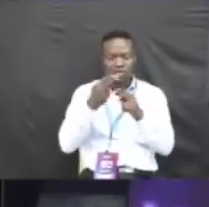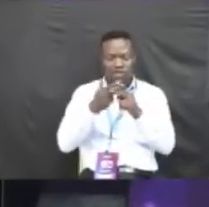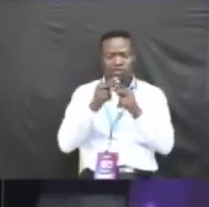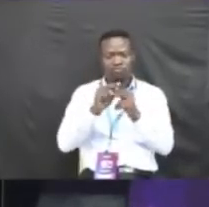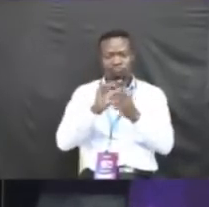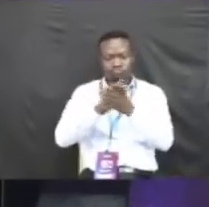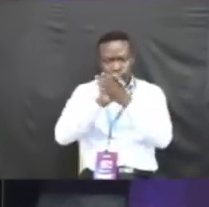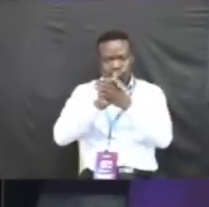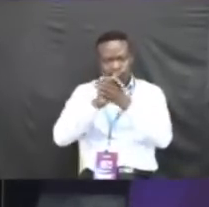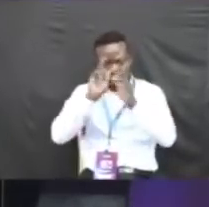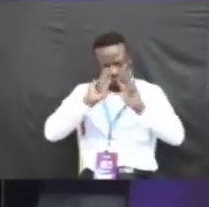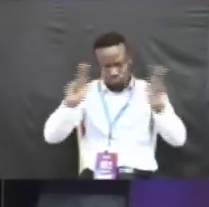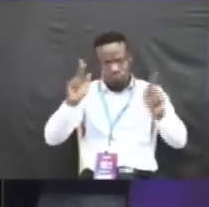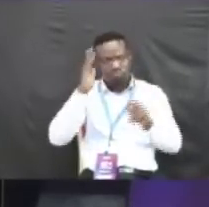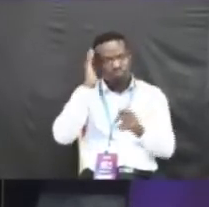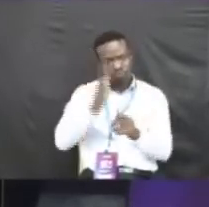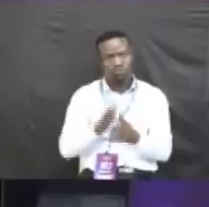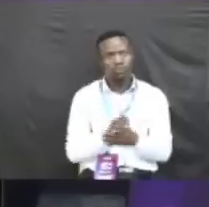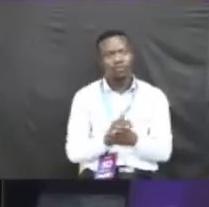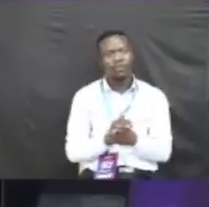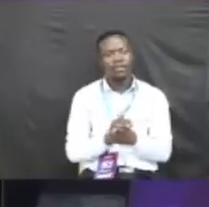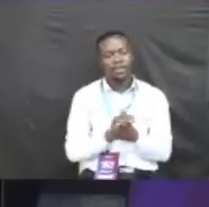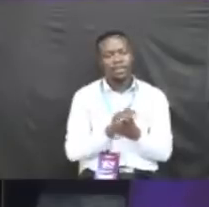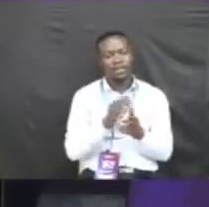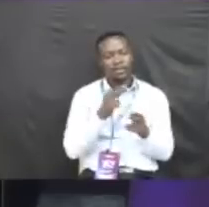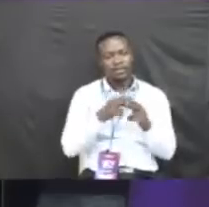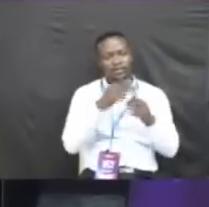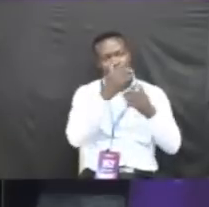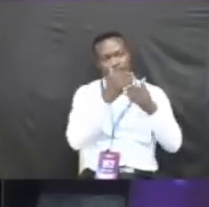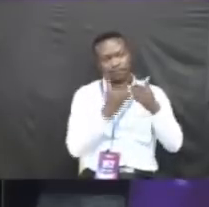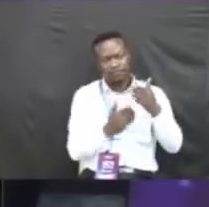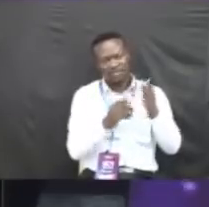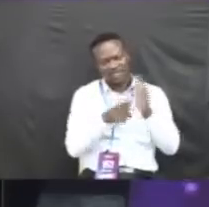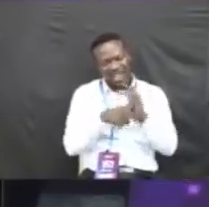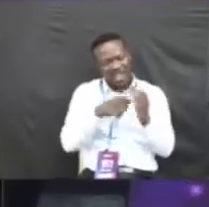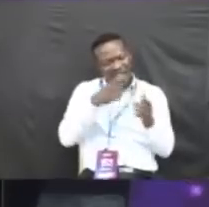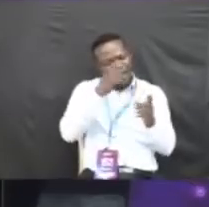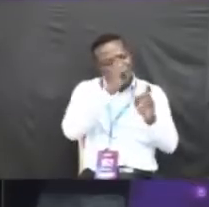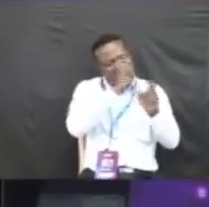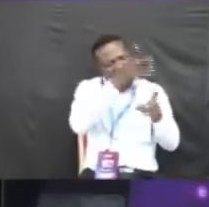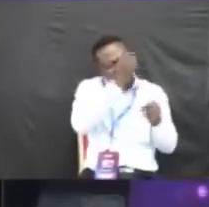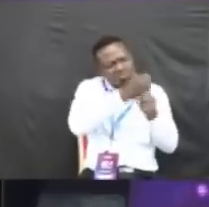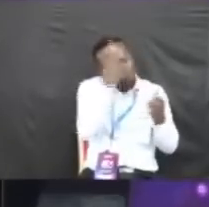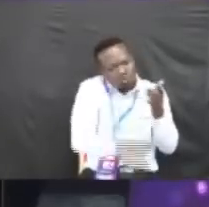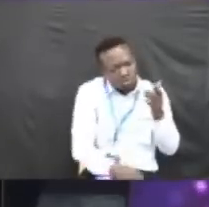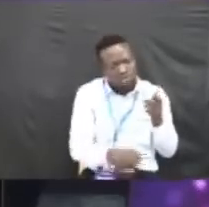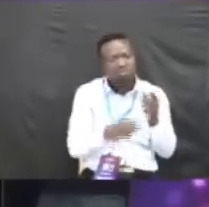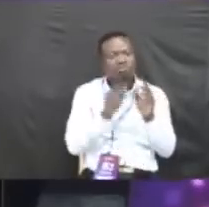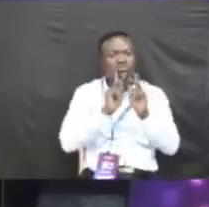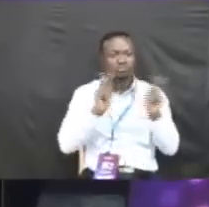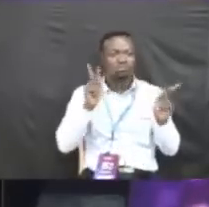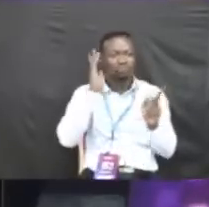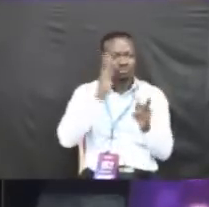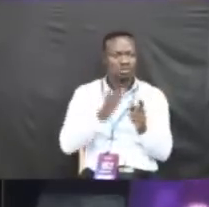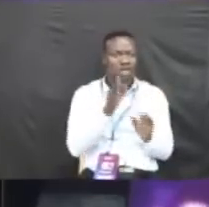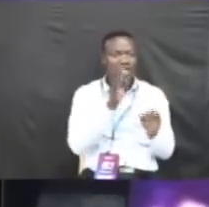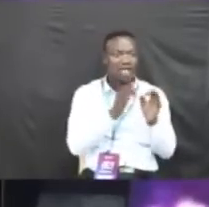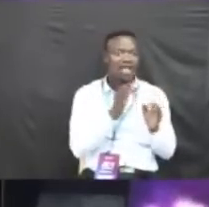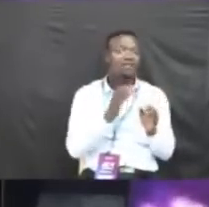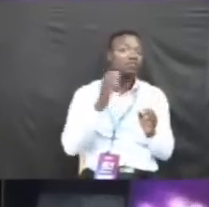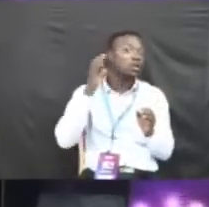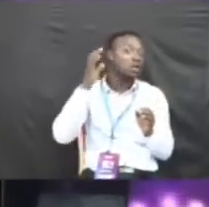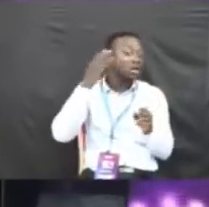we want to mention their names and what they've been able to achieve. If you hear your name, you walk